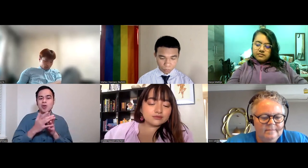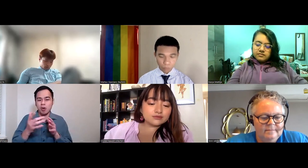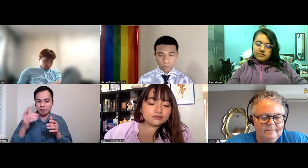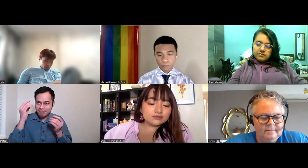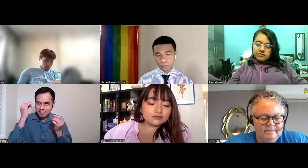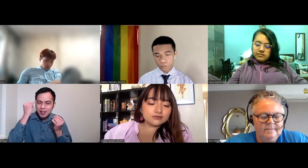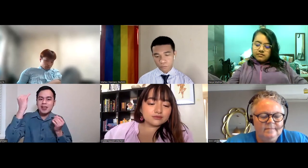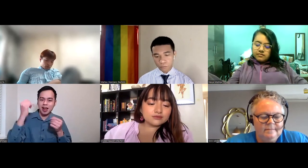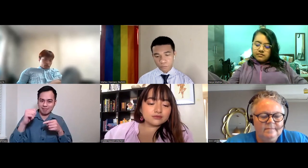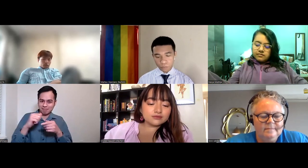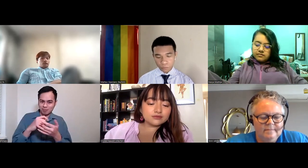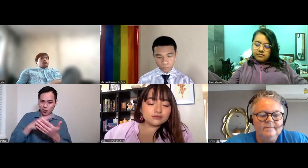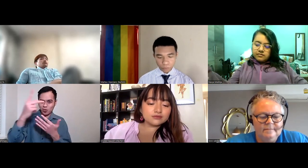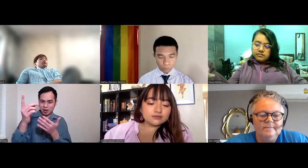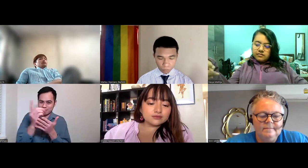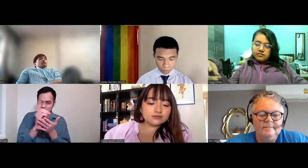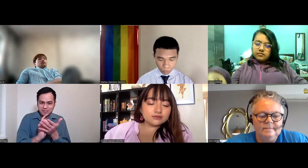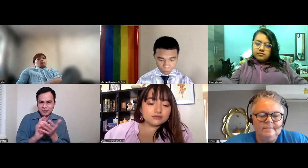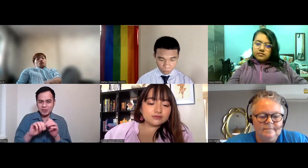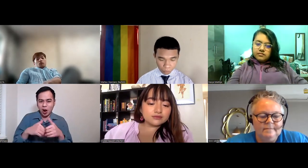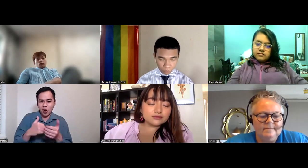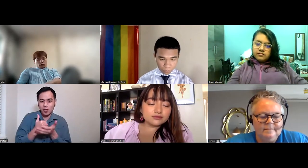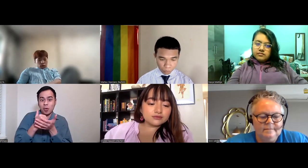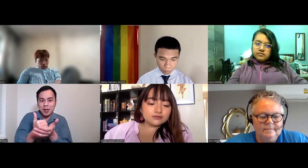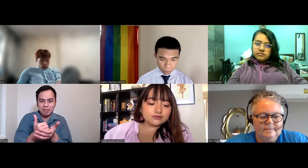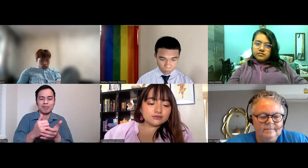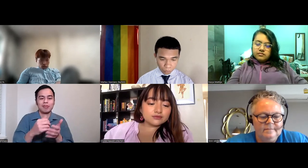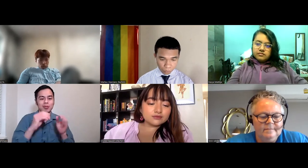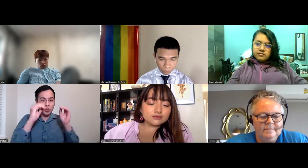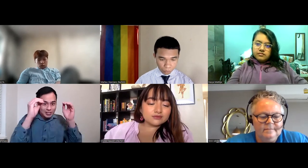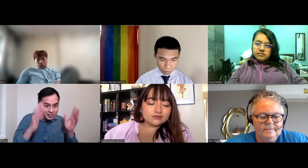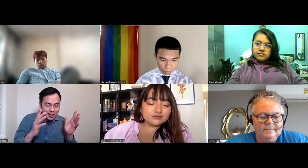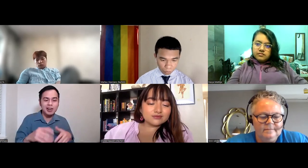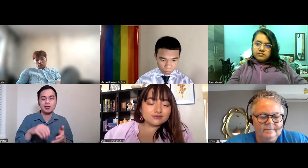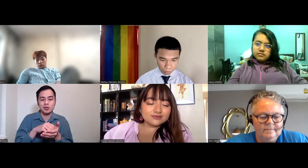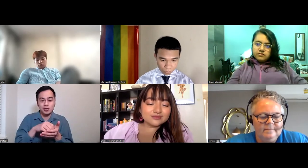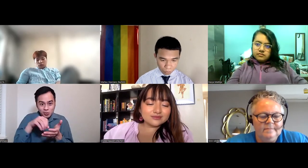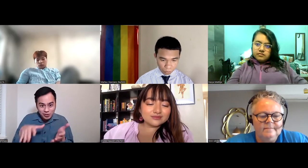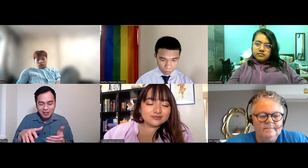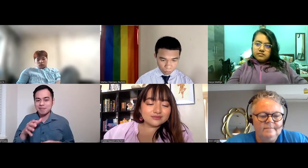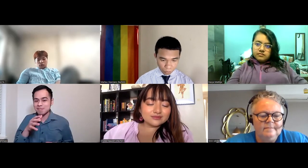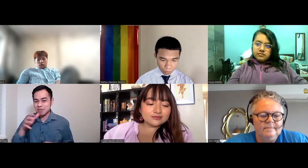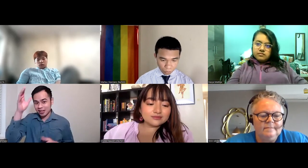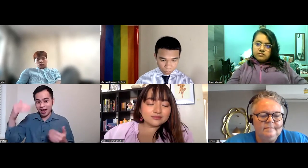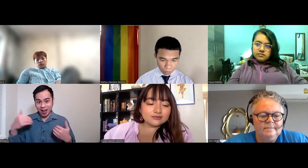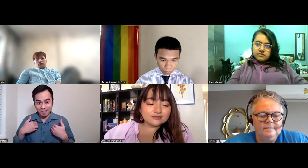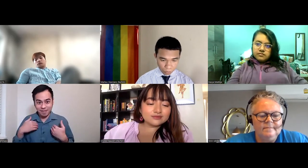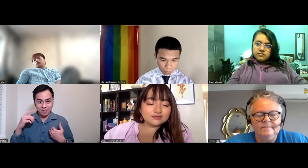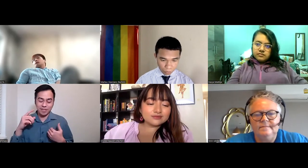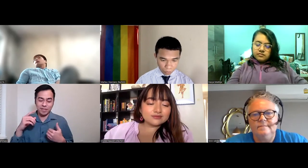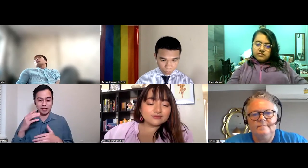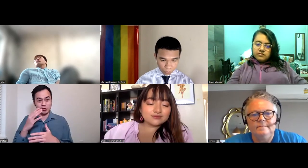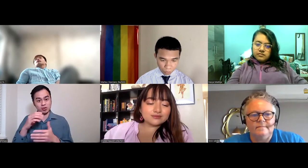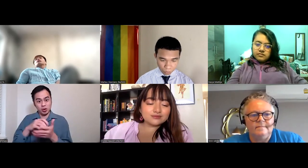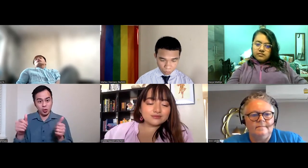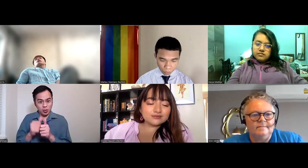you know, use all this information, and also maybe the result of research on data and design that can be that can help